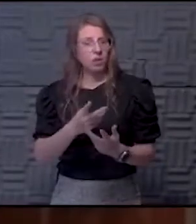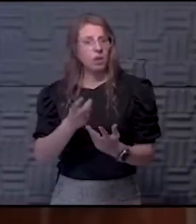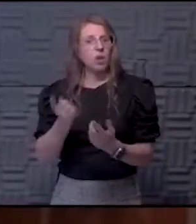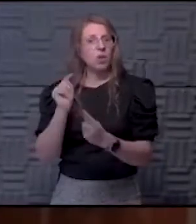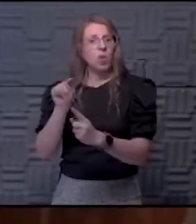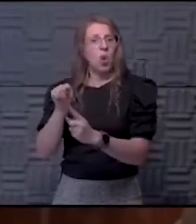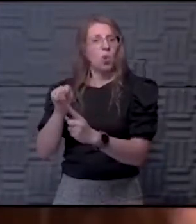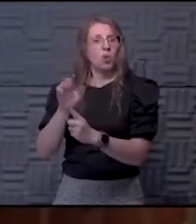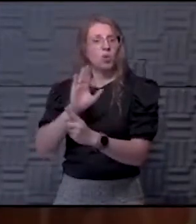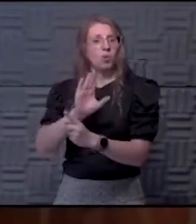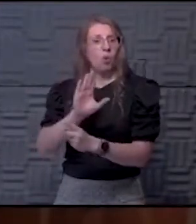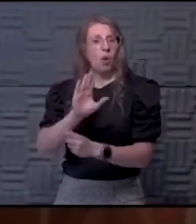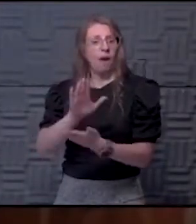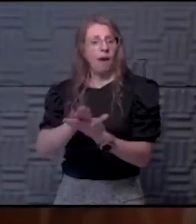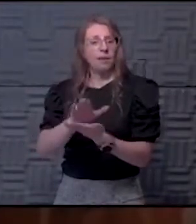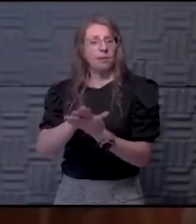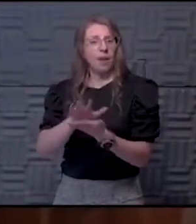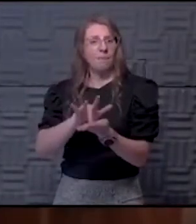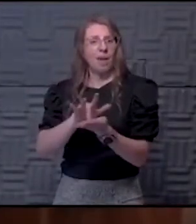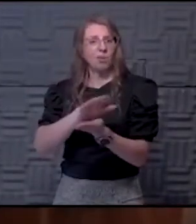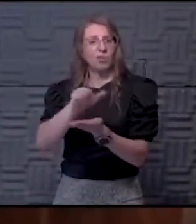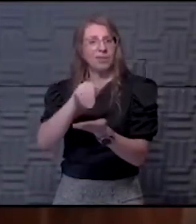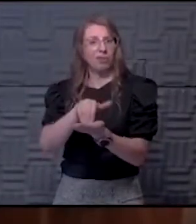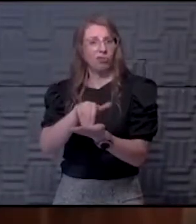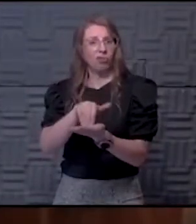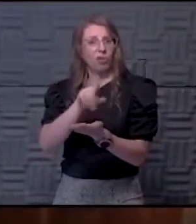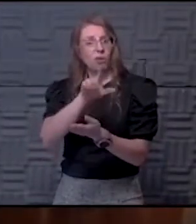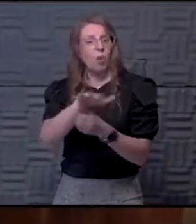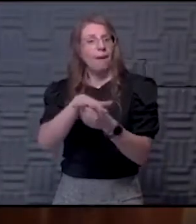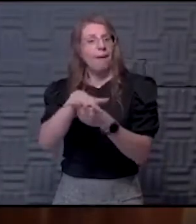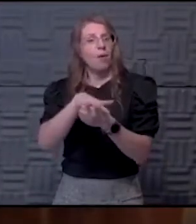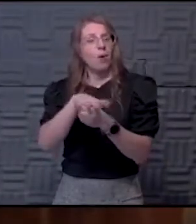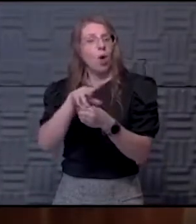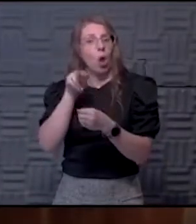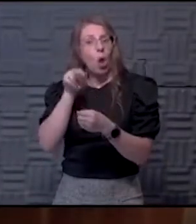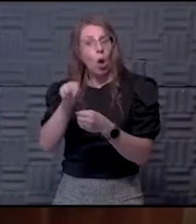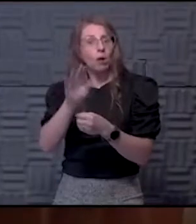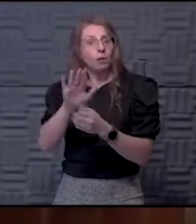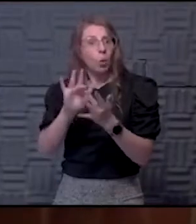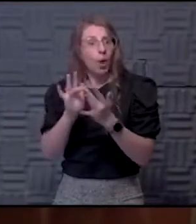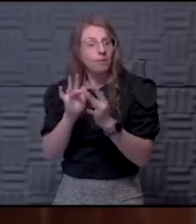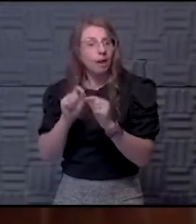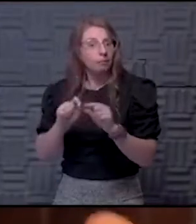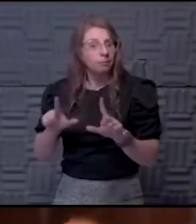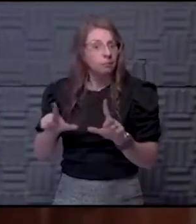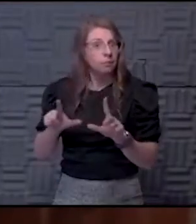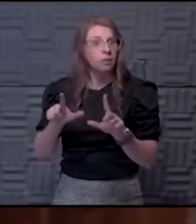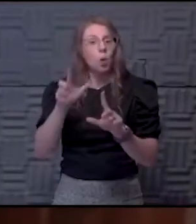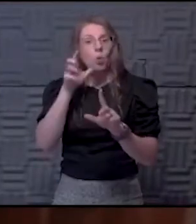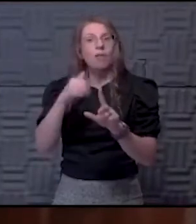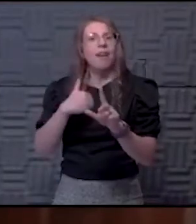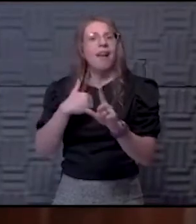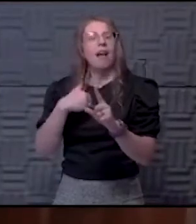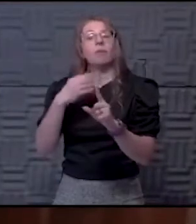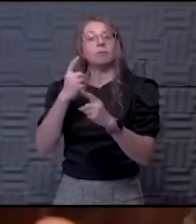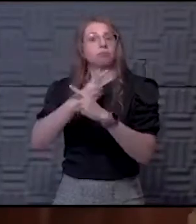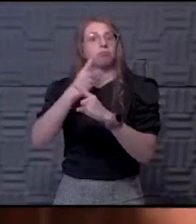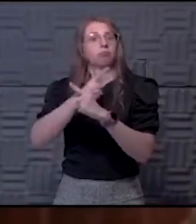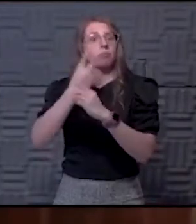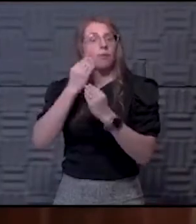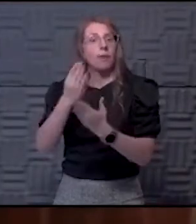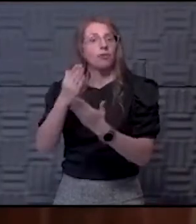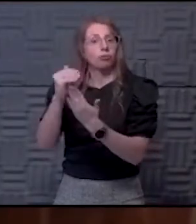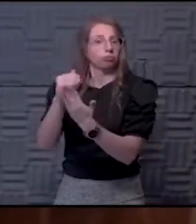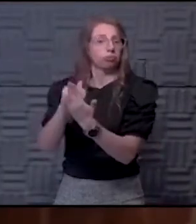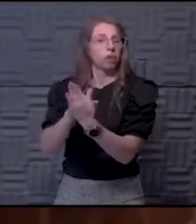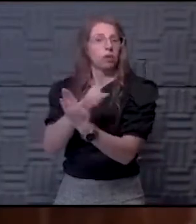to your academic medical center in your area. Look at their website. They're going to have credible information. You